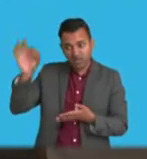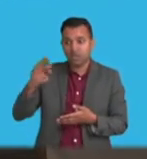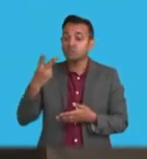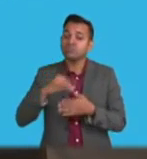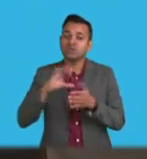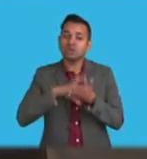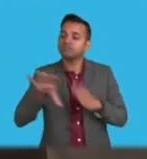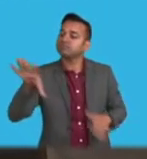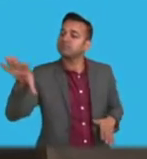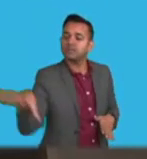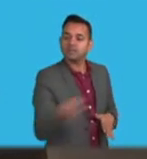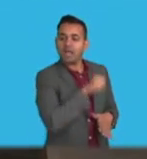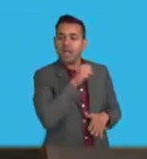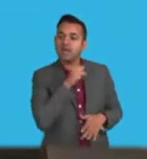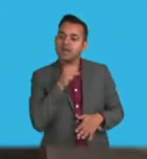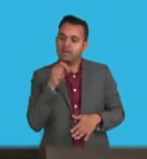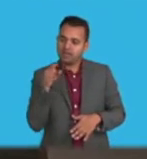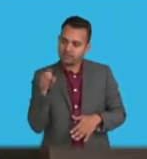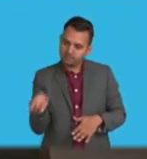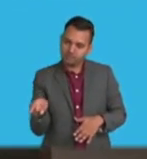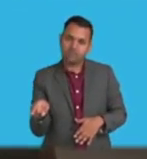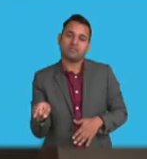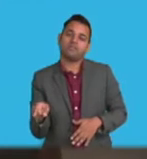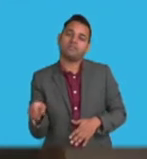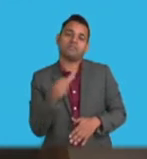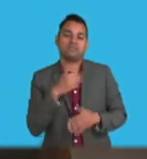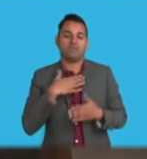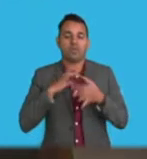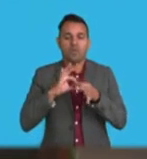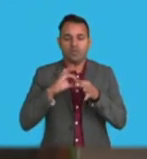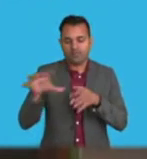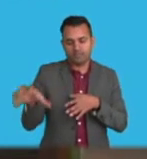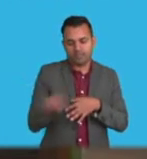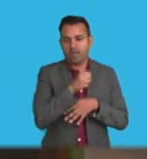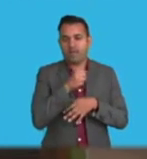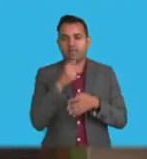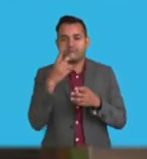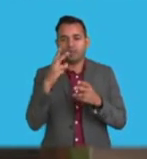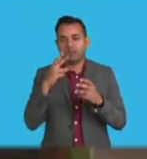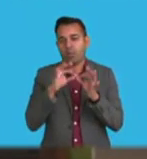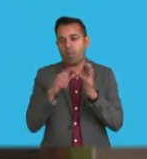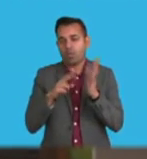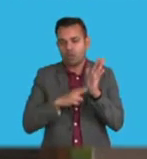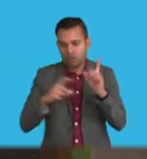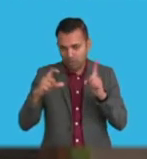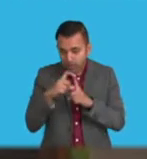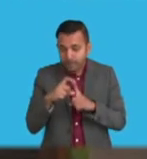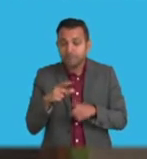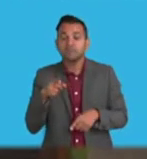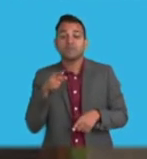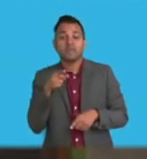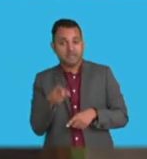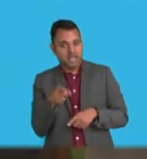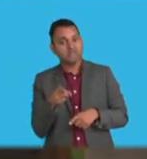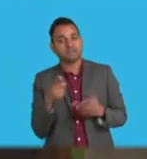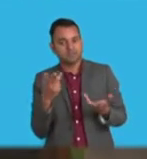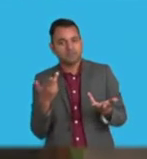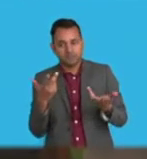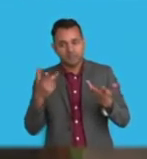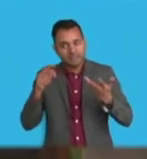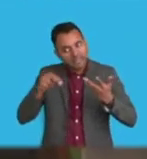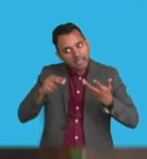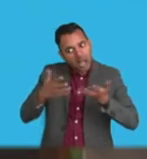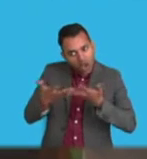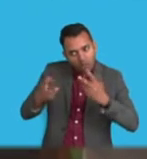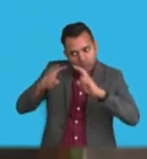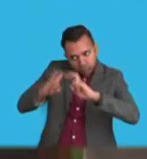The Ministry is working with the Fiji Police Force to curb the illegal recruitment of workers by unauthorized employment agencies, and we are